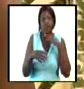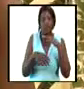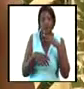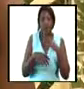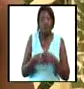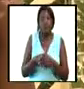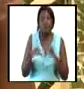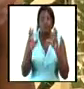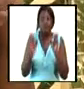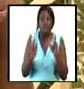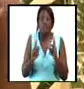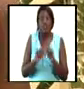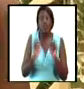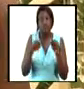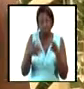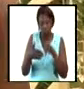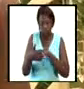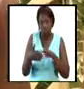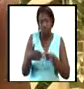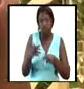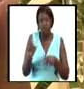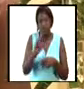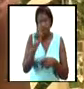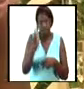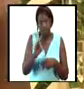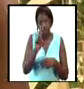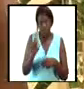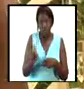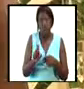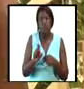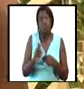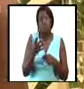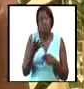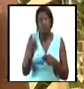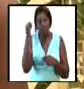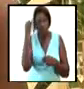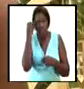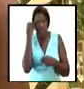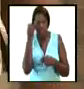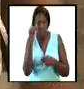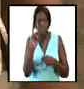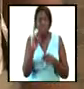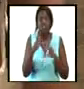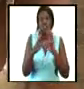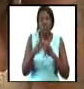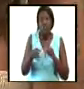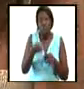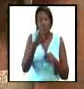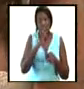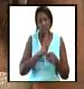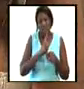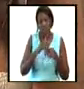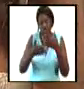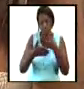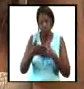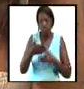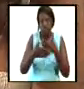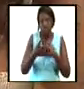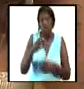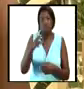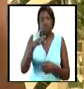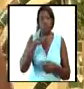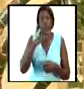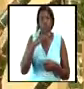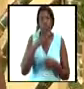Okay, so when you read through the questions, you get some clues about the answers in the passage. And as I find the answers, can I